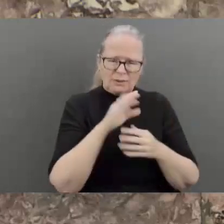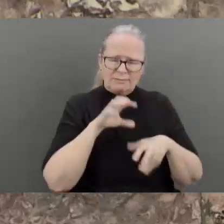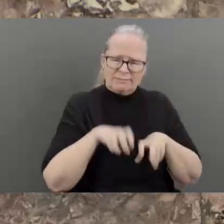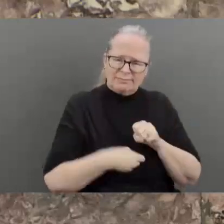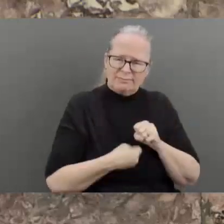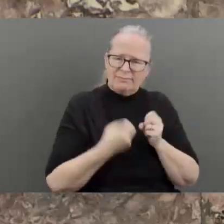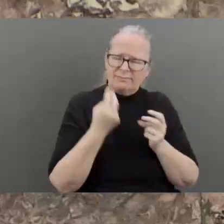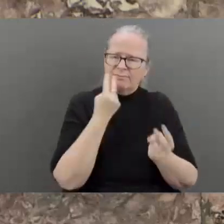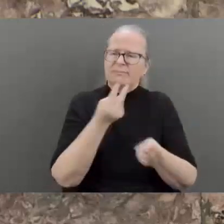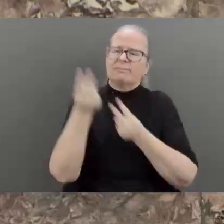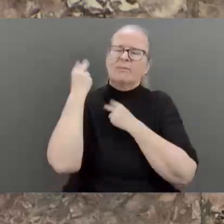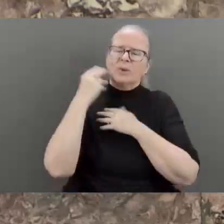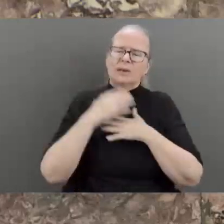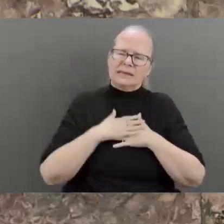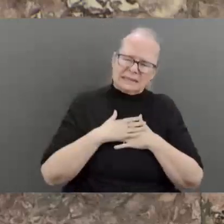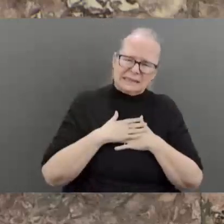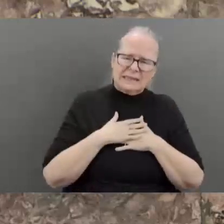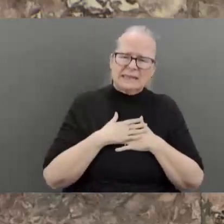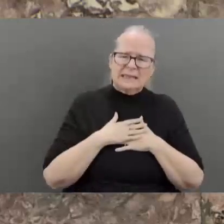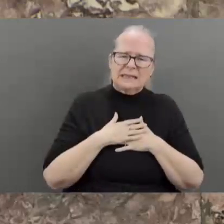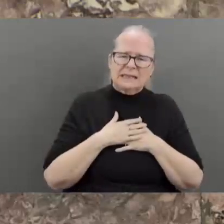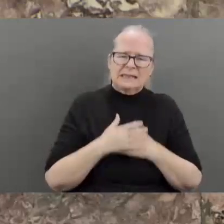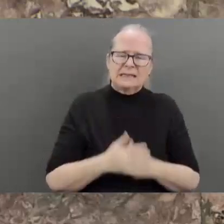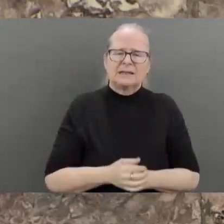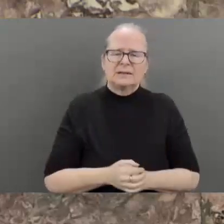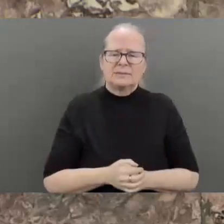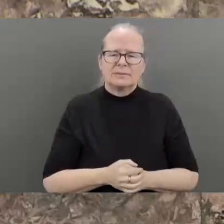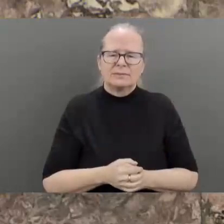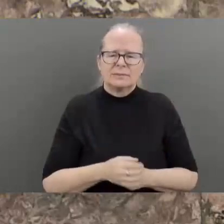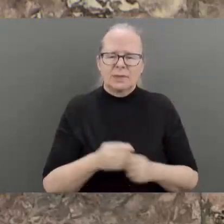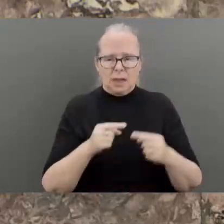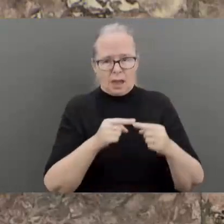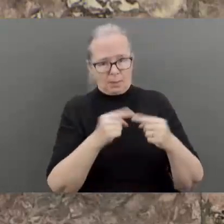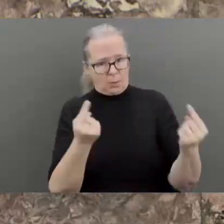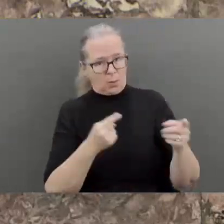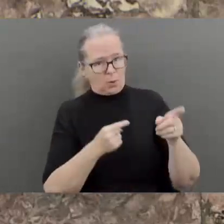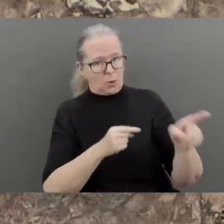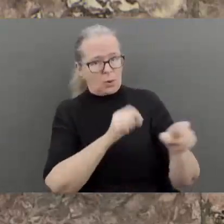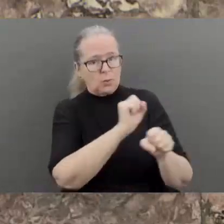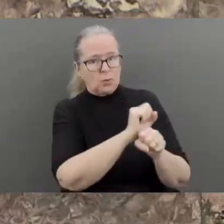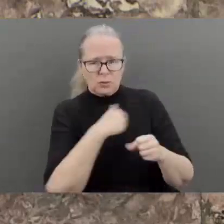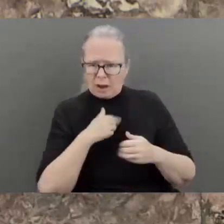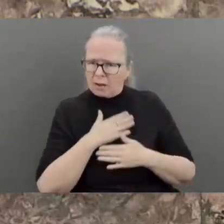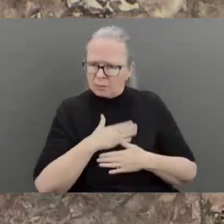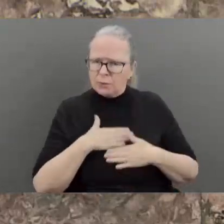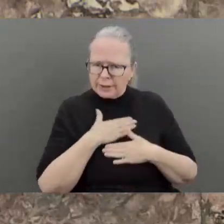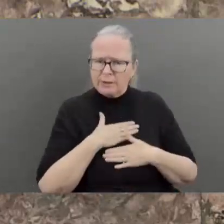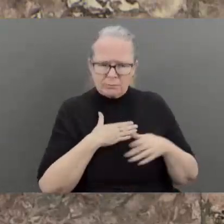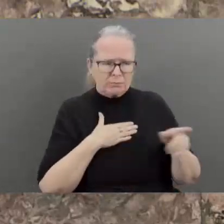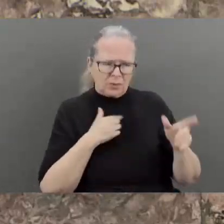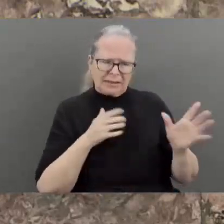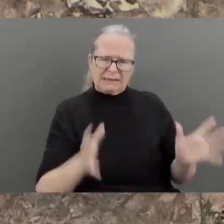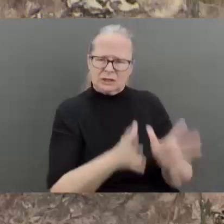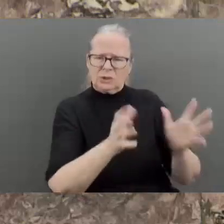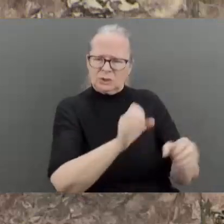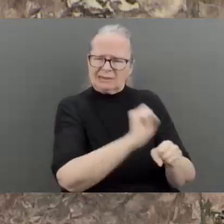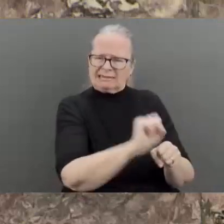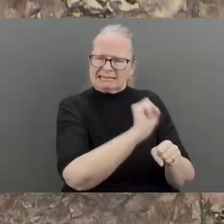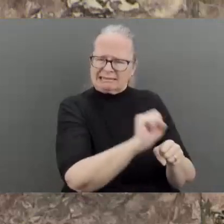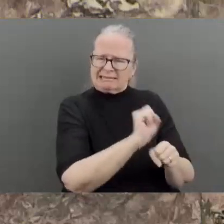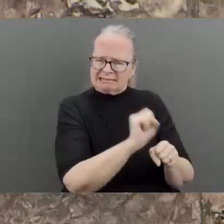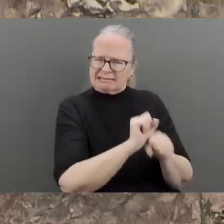his encouragement for the work that we have to continue to do, Mr. Speaker. That's why we, as a government,